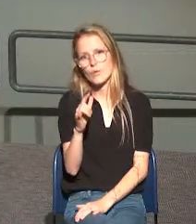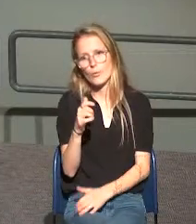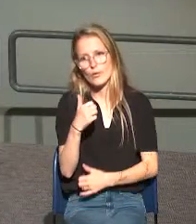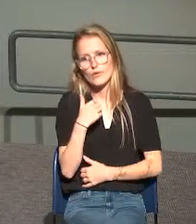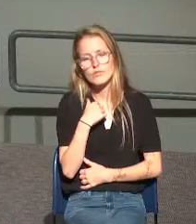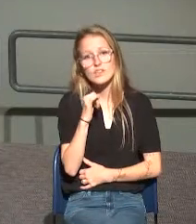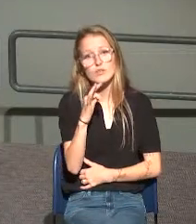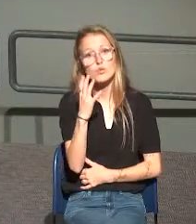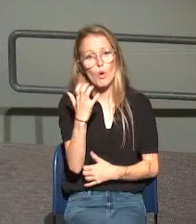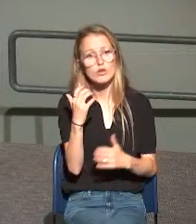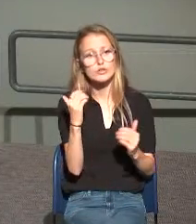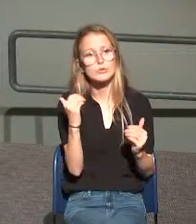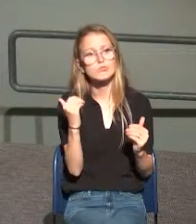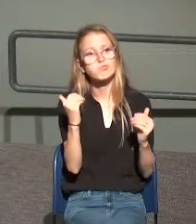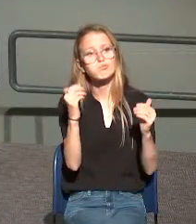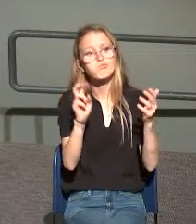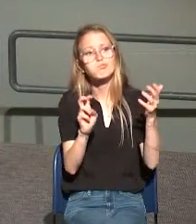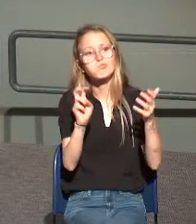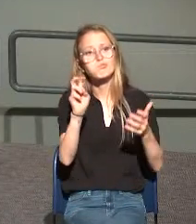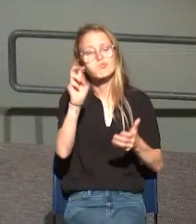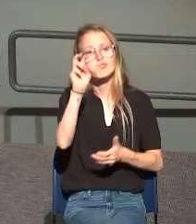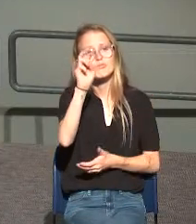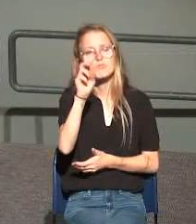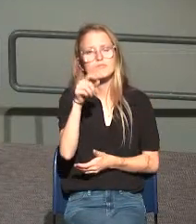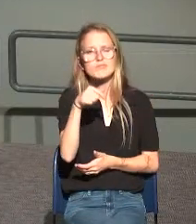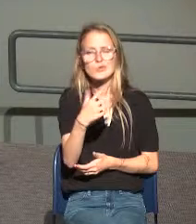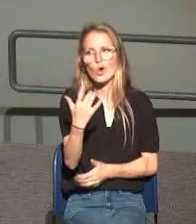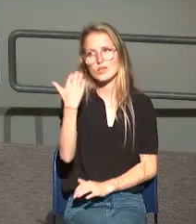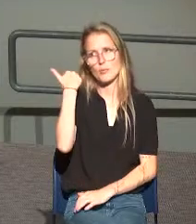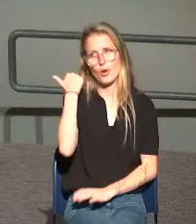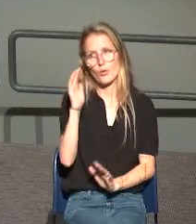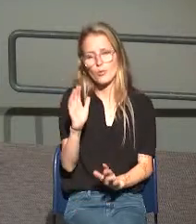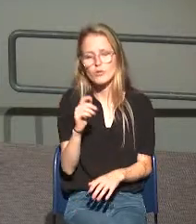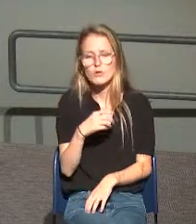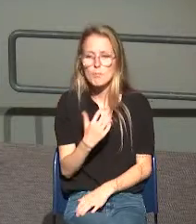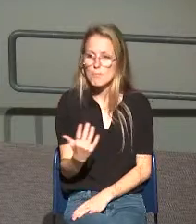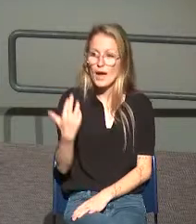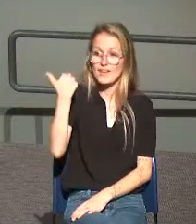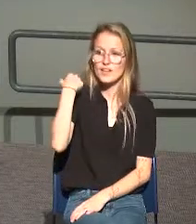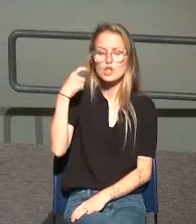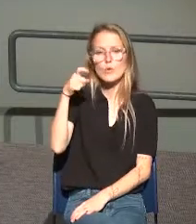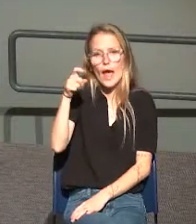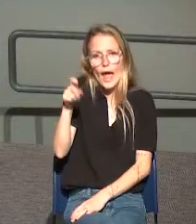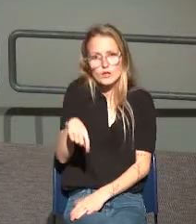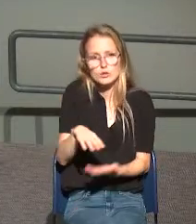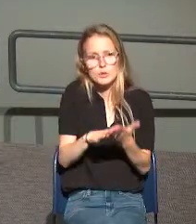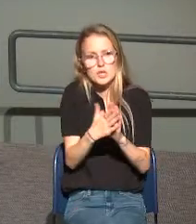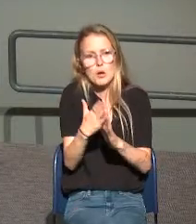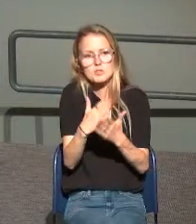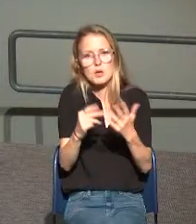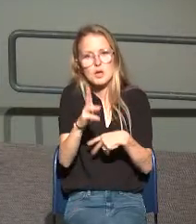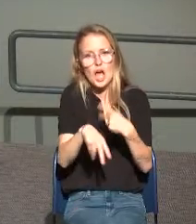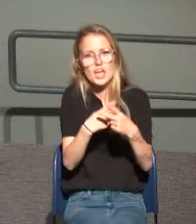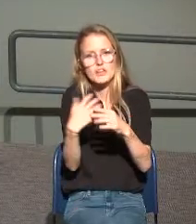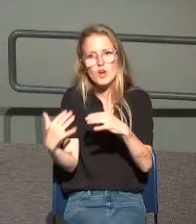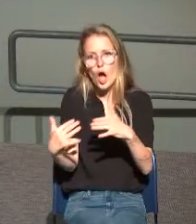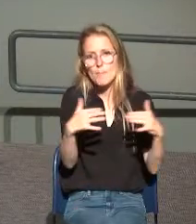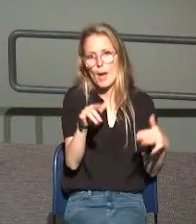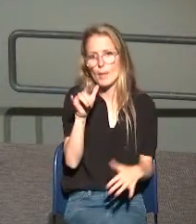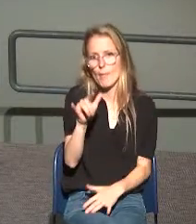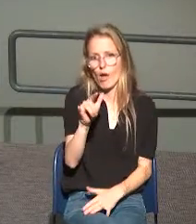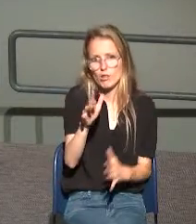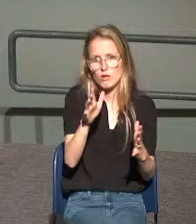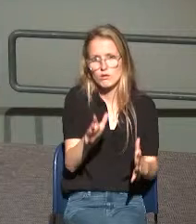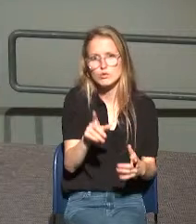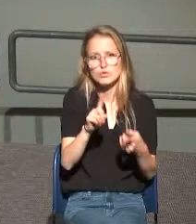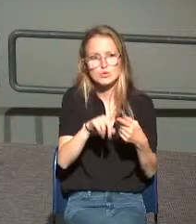echelons, at least in those days, this is backed off a little bit, but in those days, you pretty much had to be some kind of a combat pilot. So, and